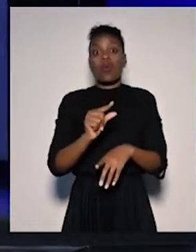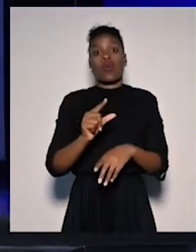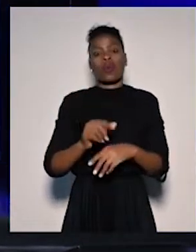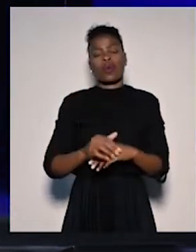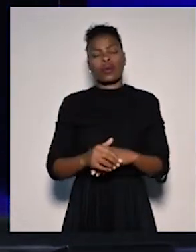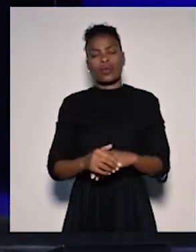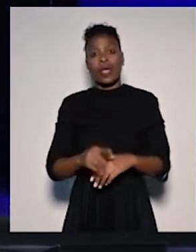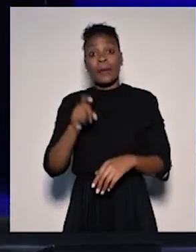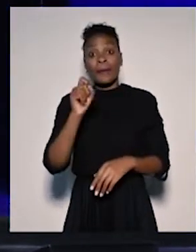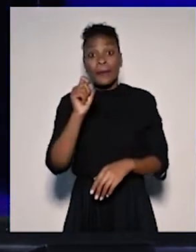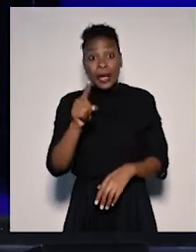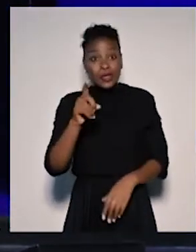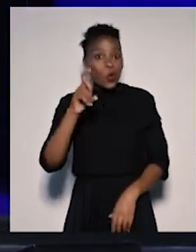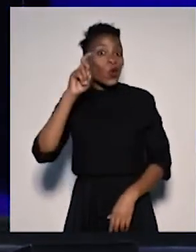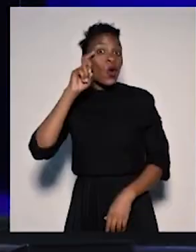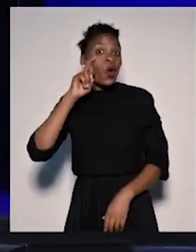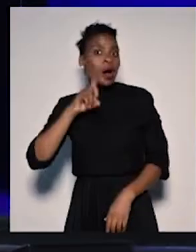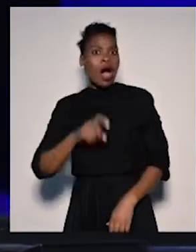So when you are old,